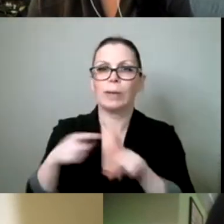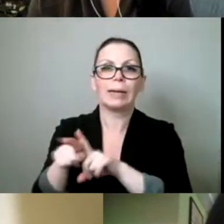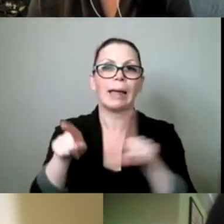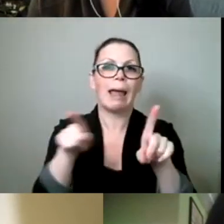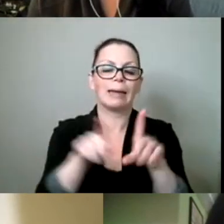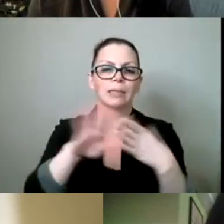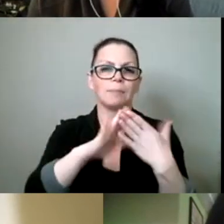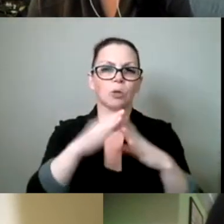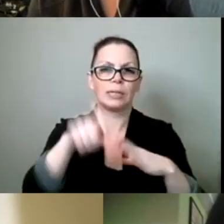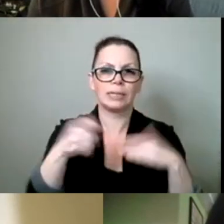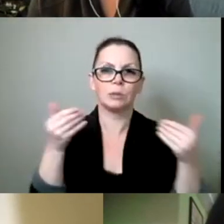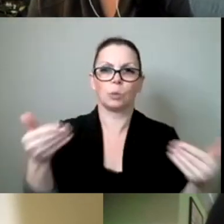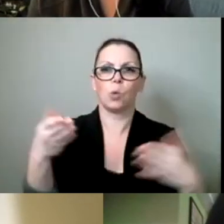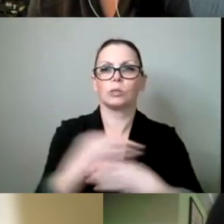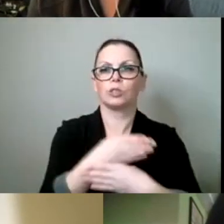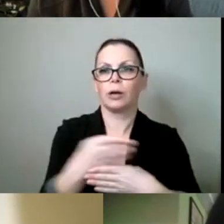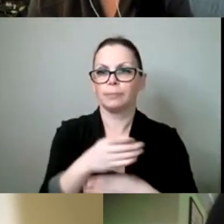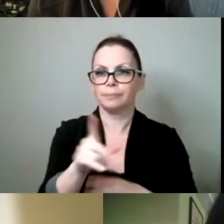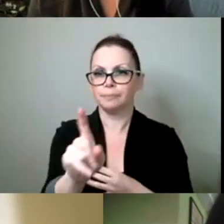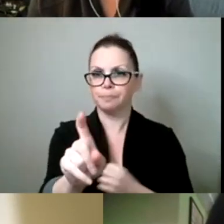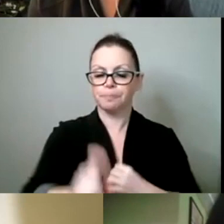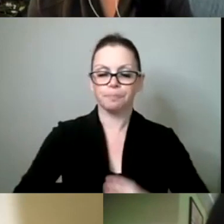to share?